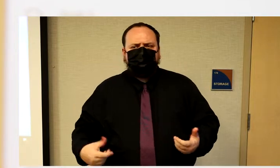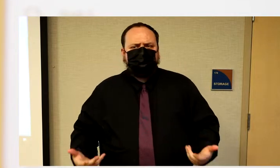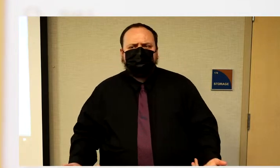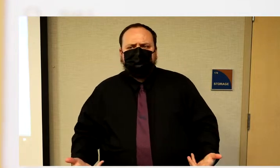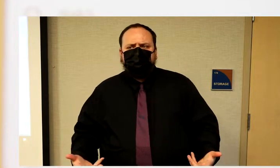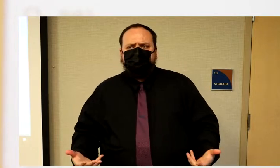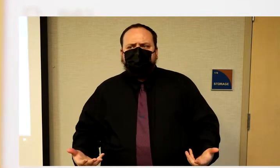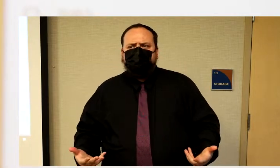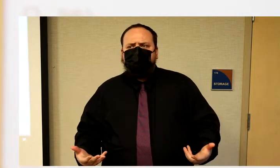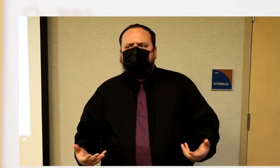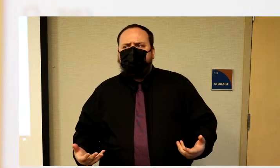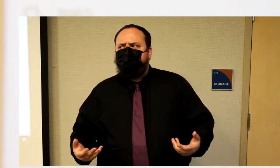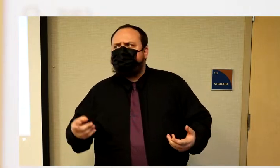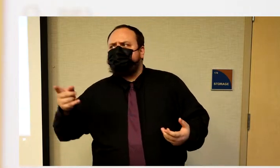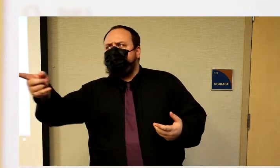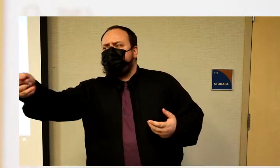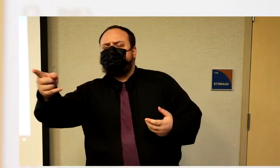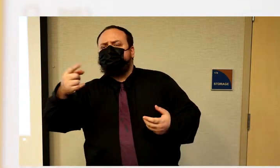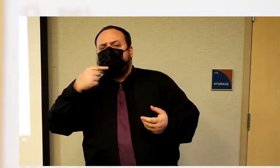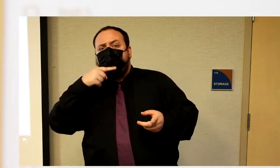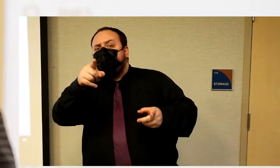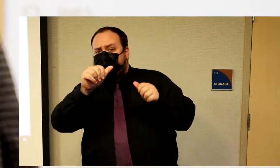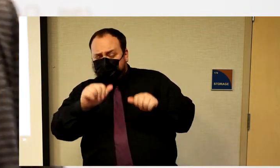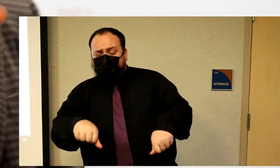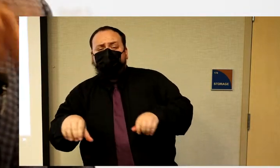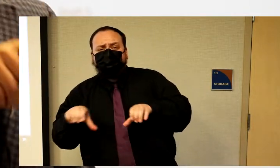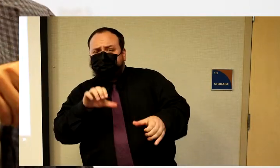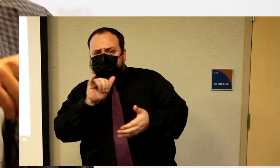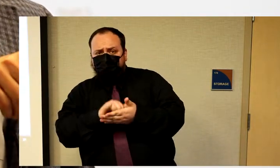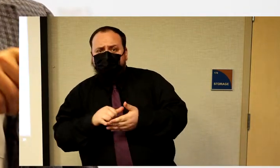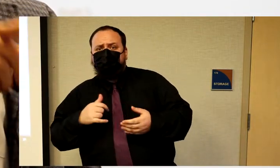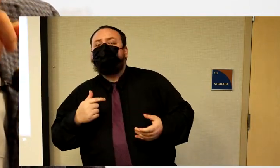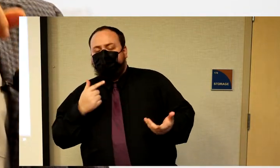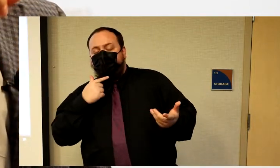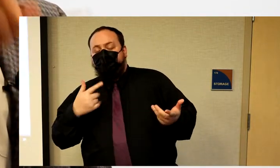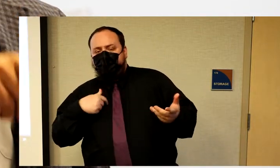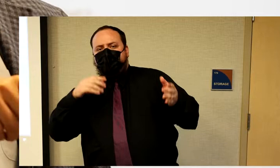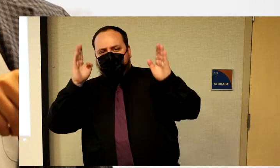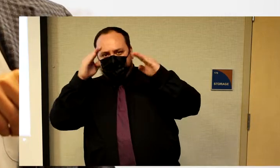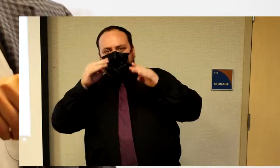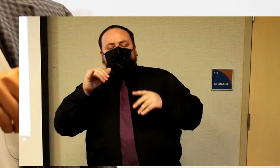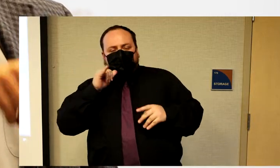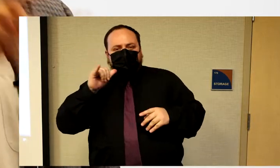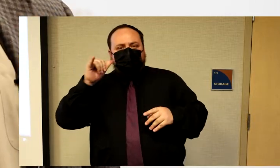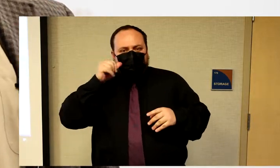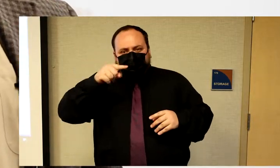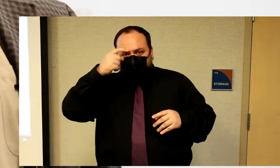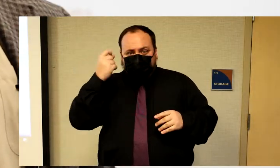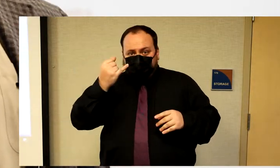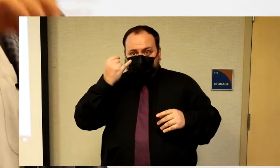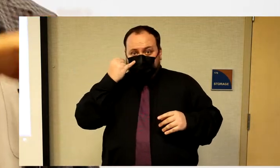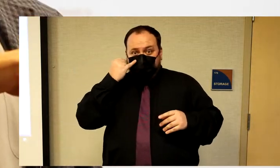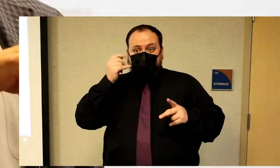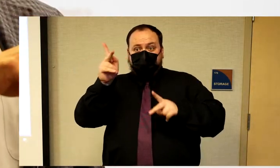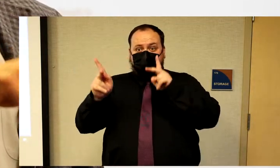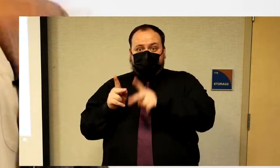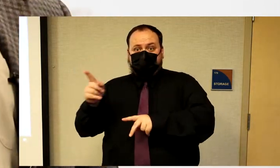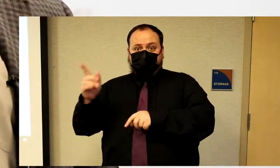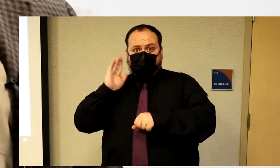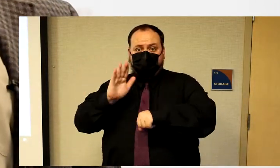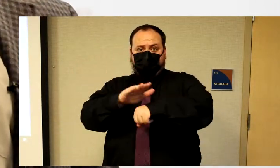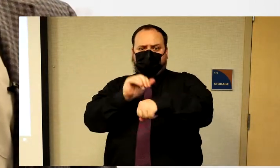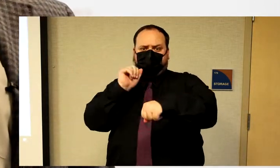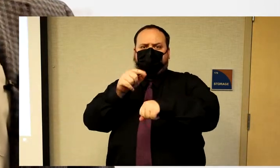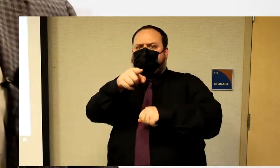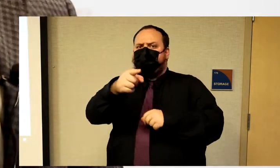way of looking at it, which is the glass half full way. I got in trouble yesterday because I suggested that, well, if you got recalled, it would be in the old election. I don't